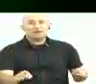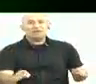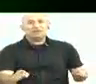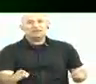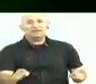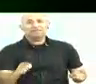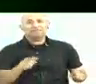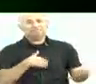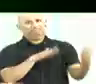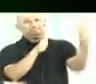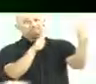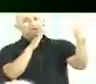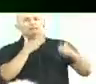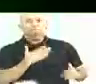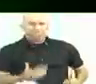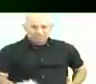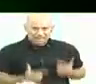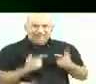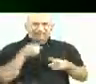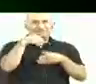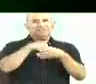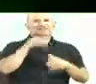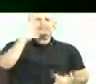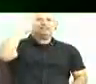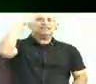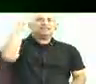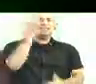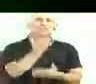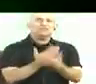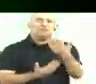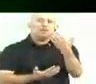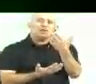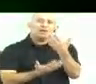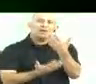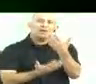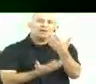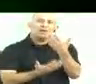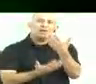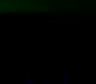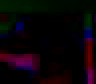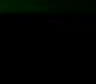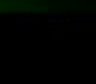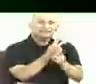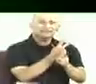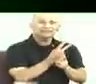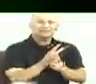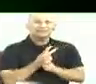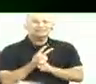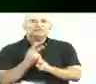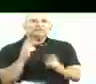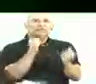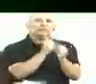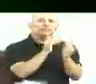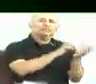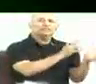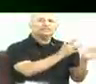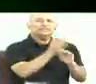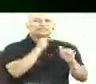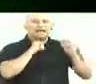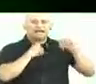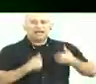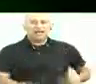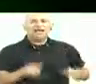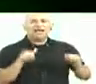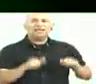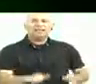my way. Oh, hallelujah. My life is in your hands. With Jesus.